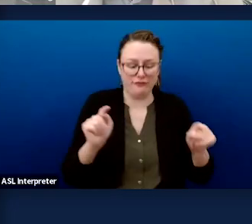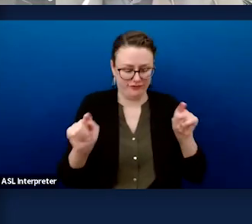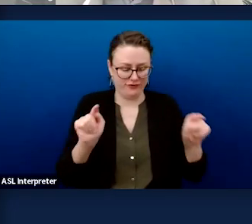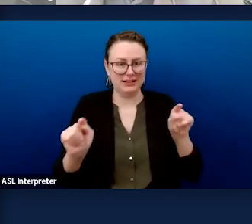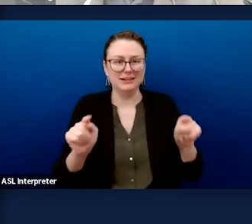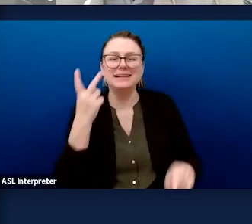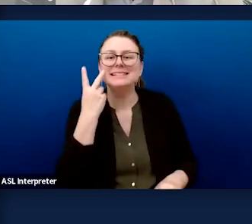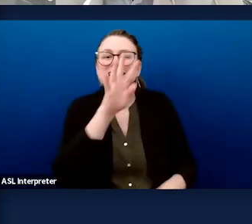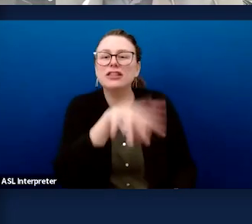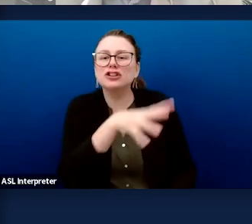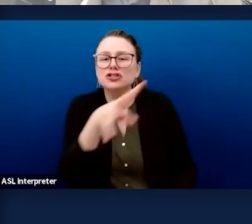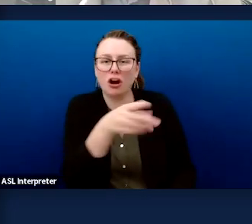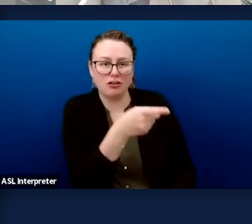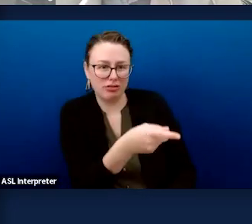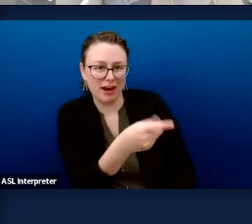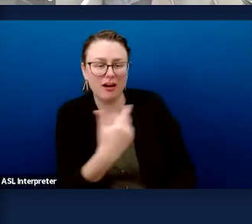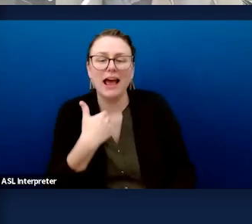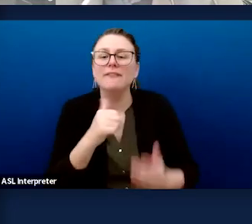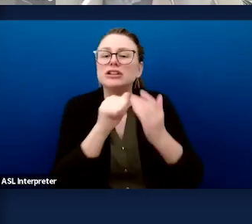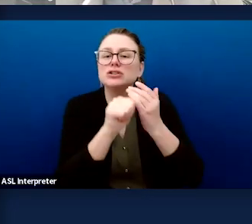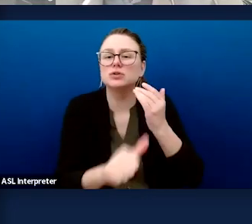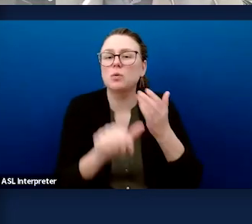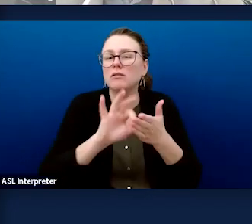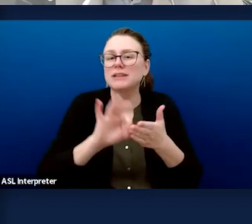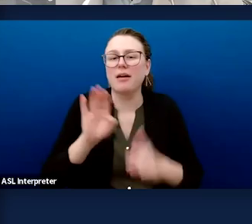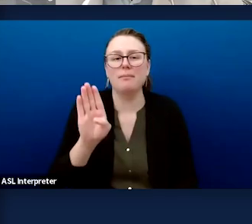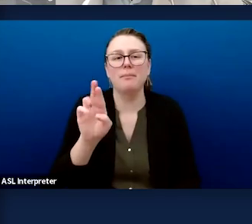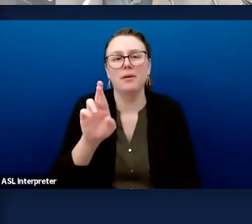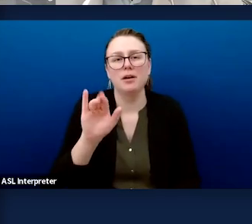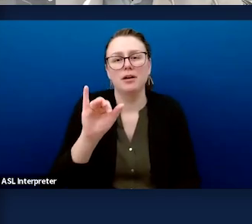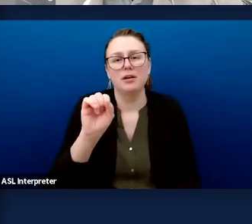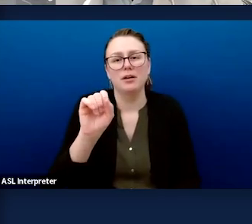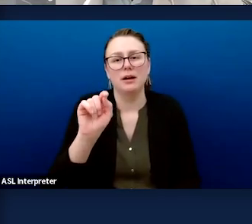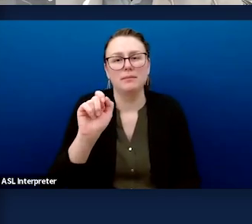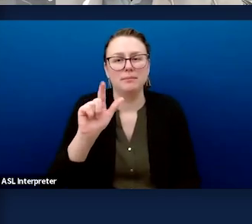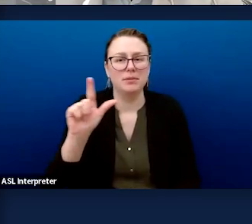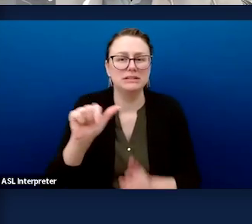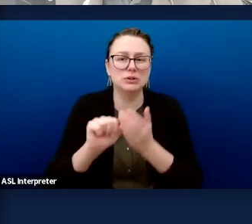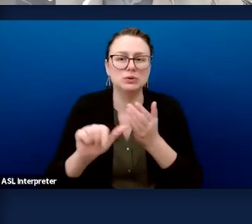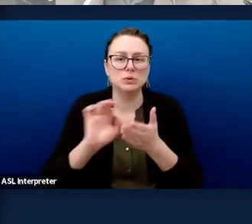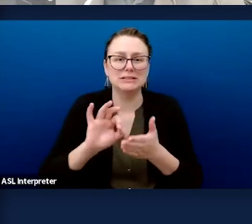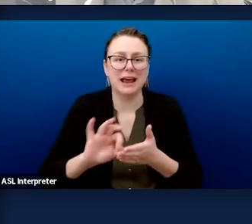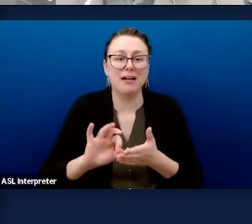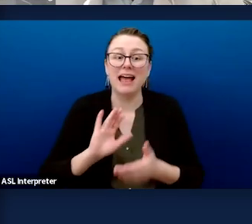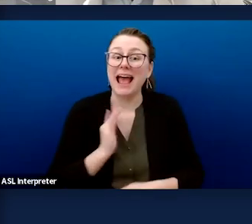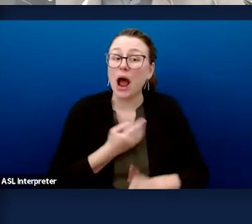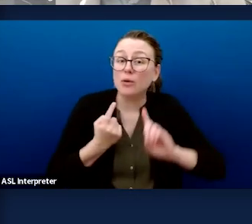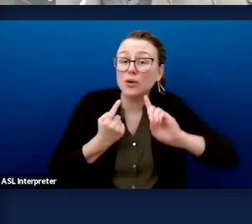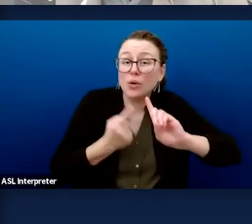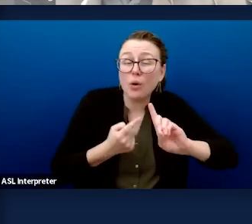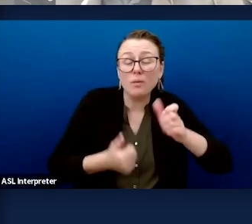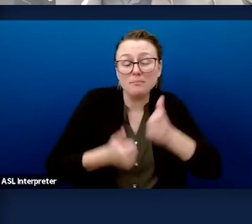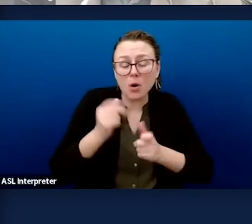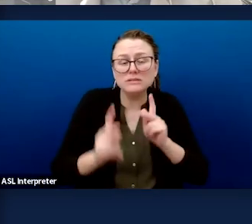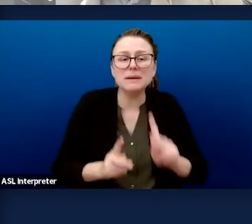stool chart. It's called the Bristol Stool Scale. And we aim for type 4 or type 5 for most people. That will hopefully